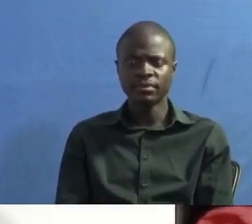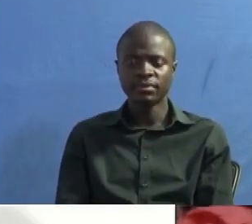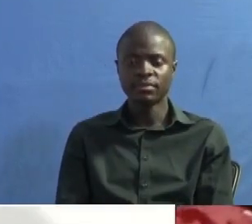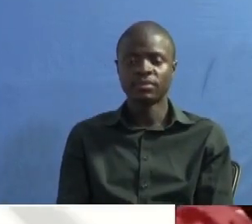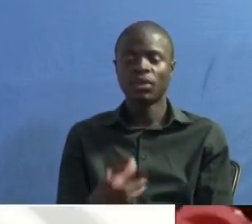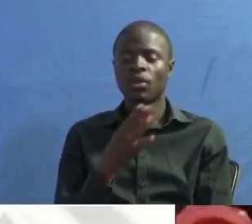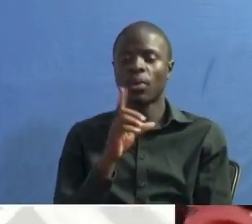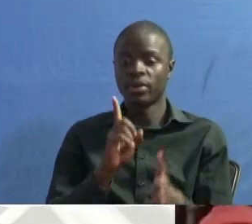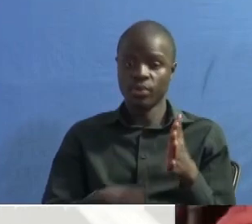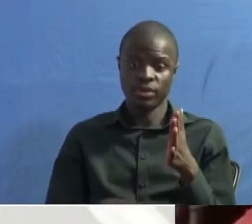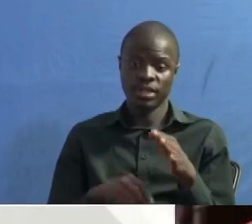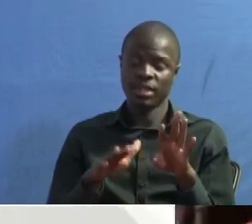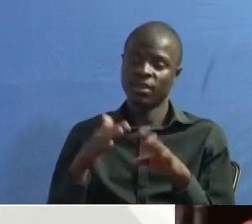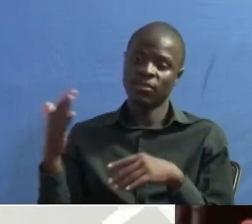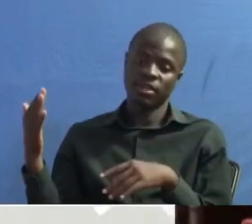Bati mnataka kufanya nini kwa forest?